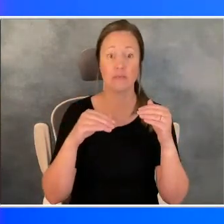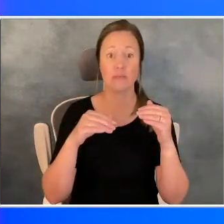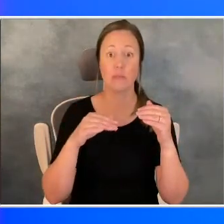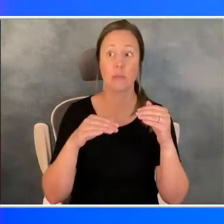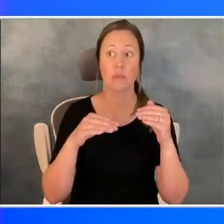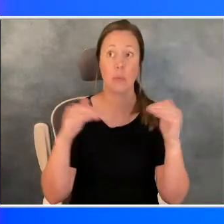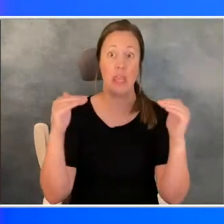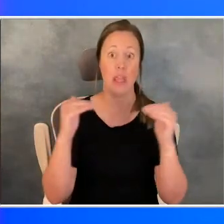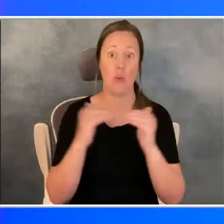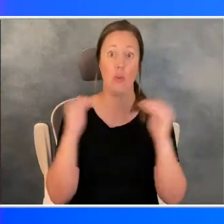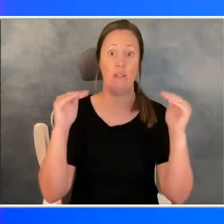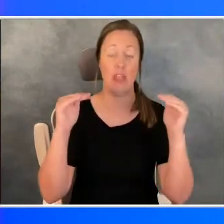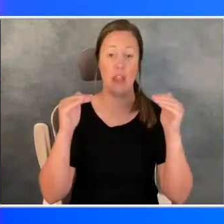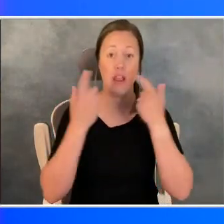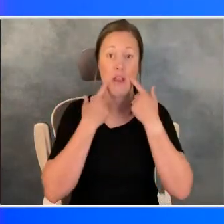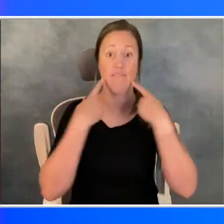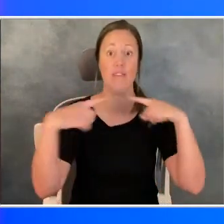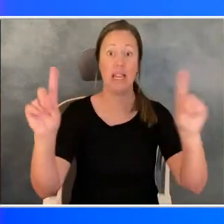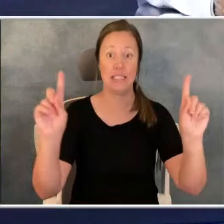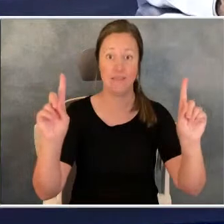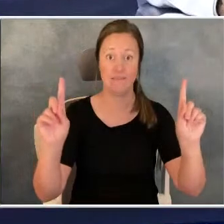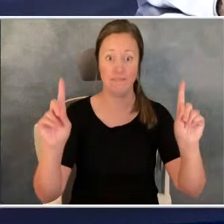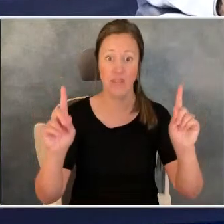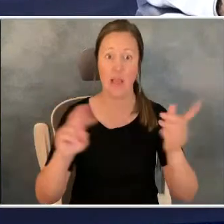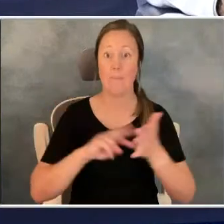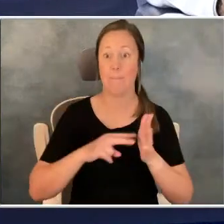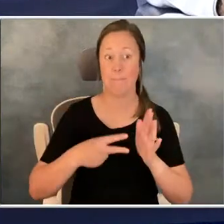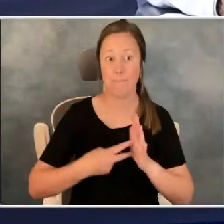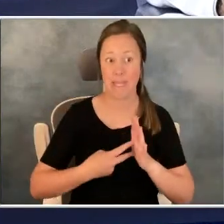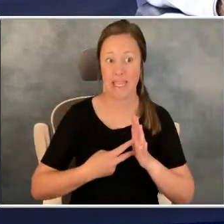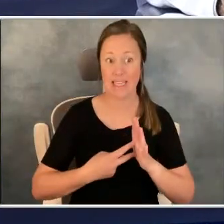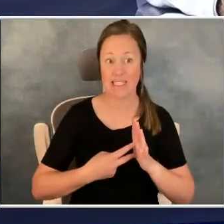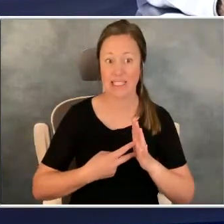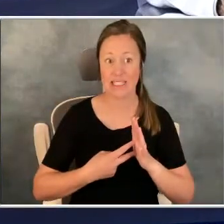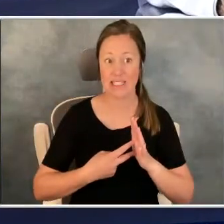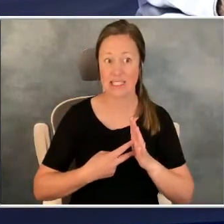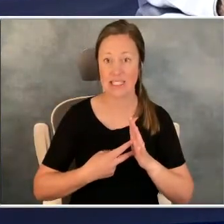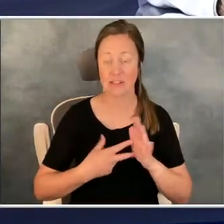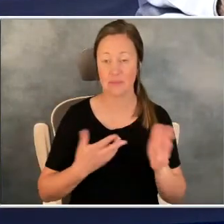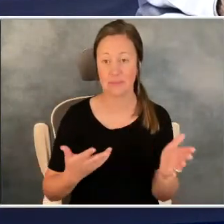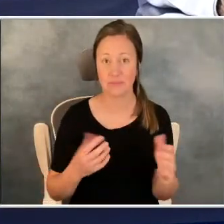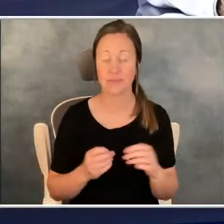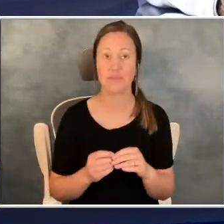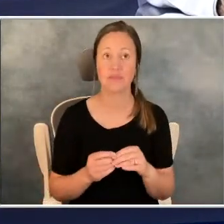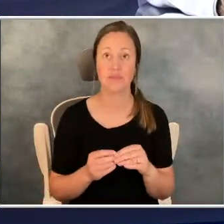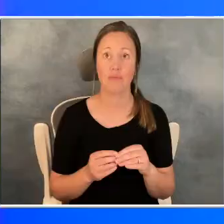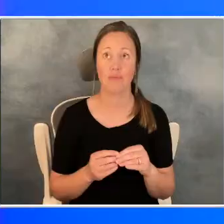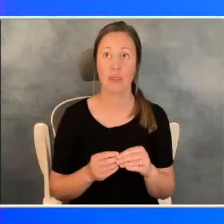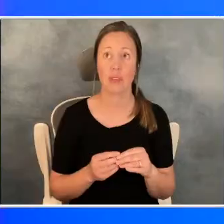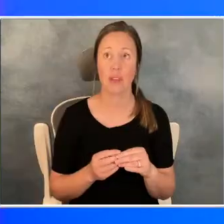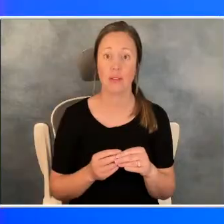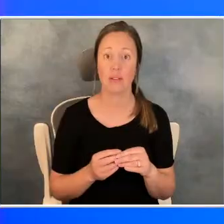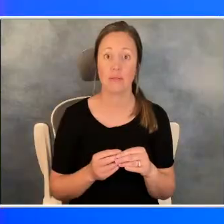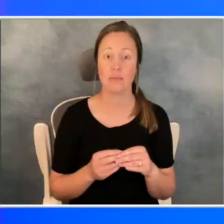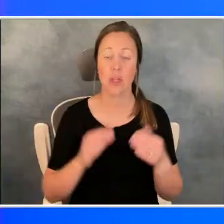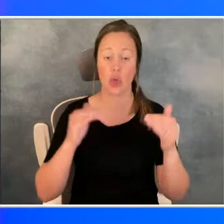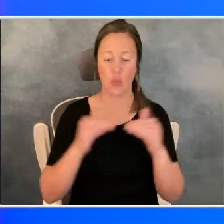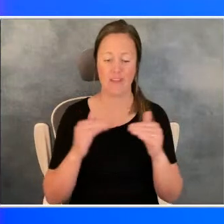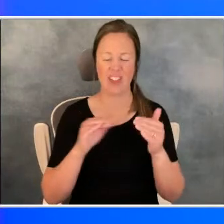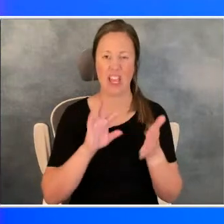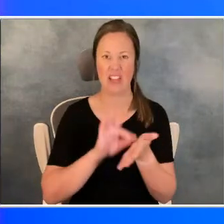as a generic product. So tell us what that means. What's equivalent rated means? So what that means is the FDA, again, these